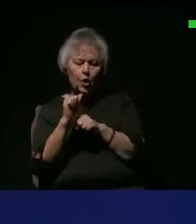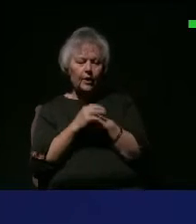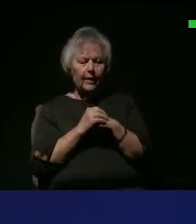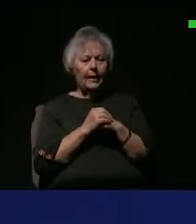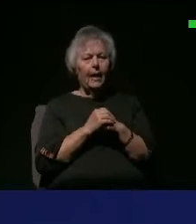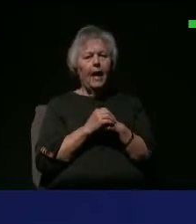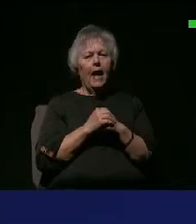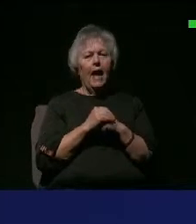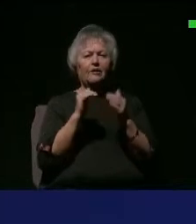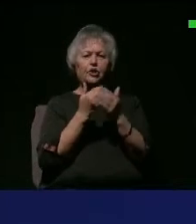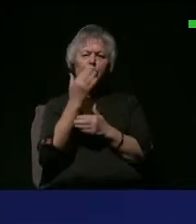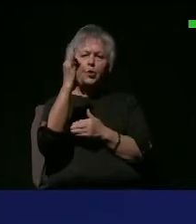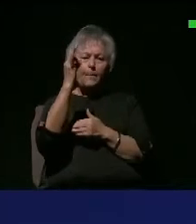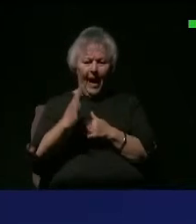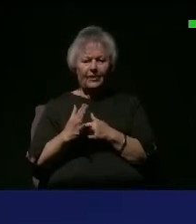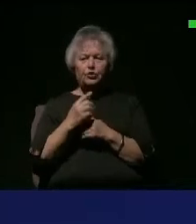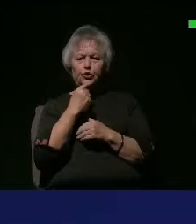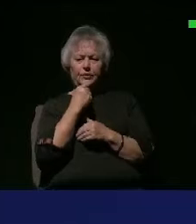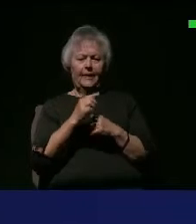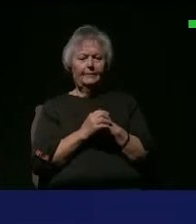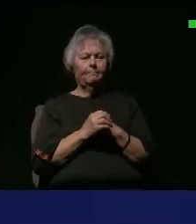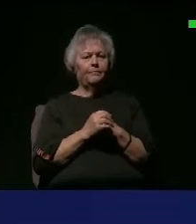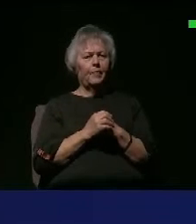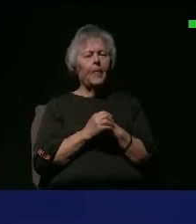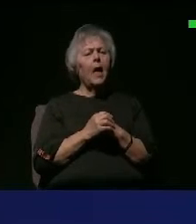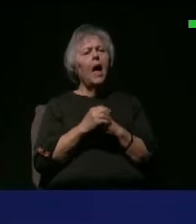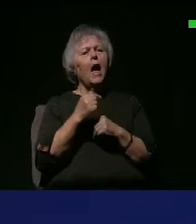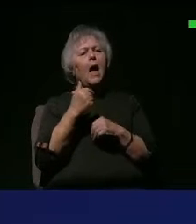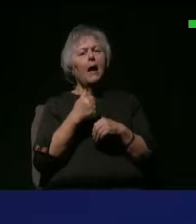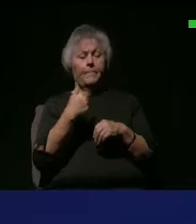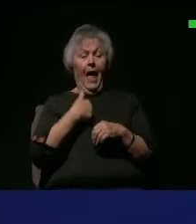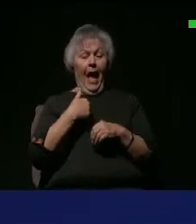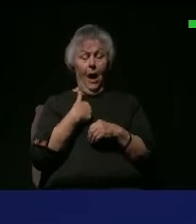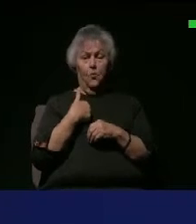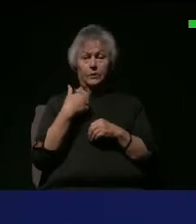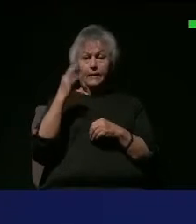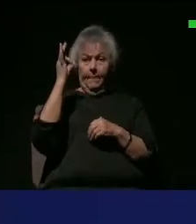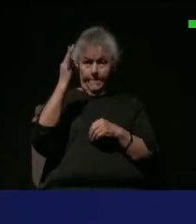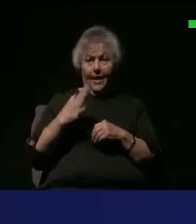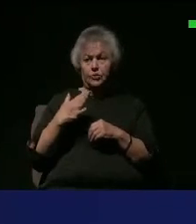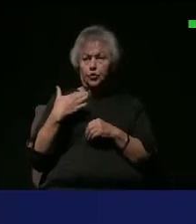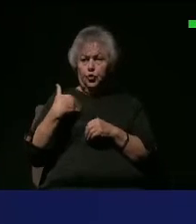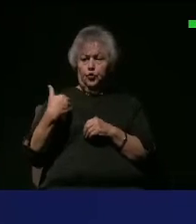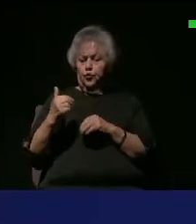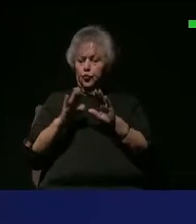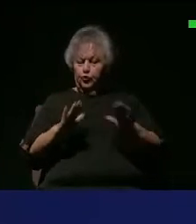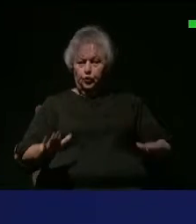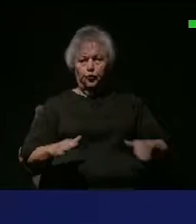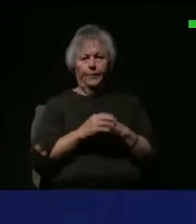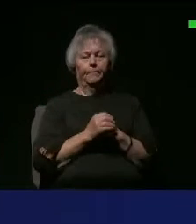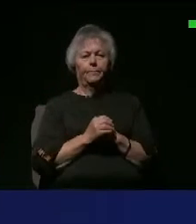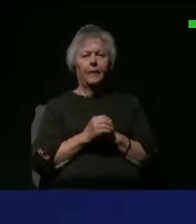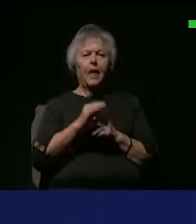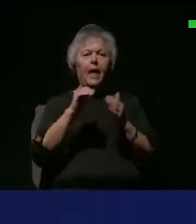was brand new, he said, look, here's what I'm going to do. I was minister of youth and children at the time. And he said, I'm going to